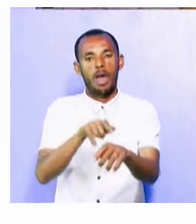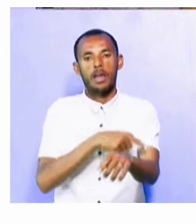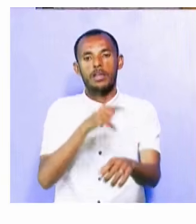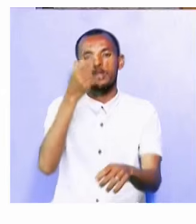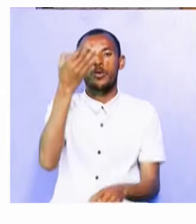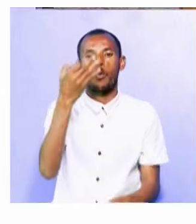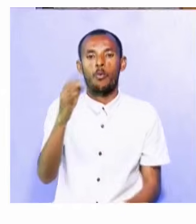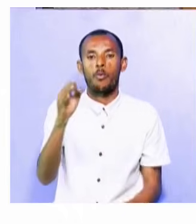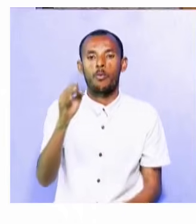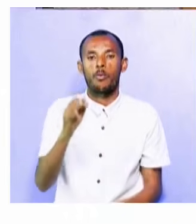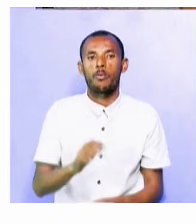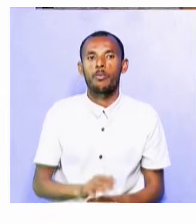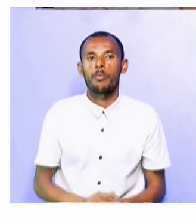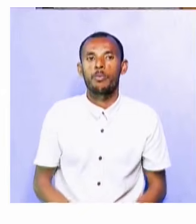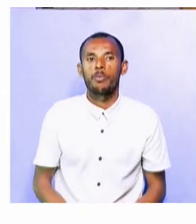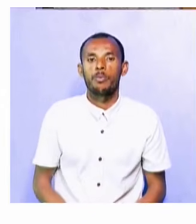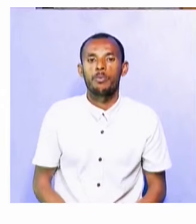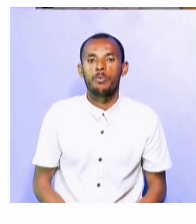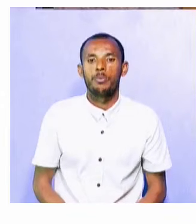of